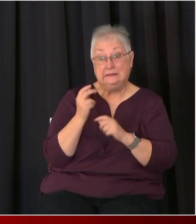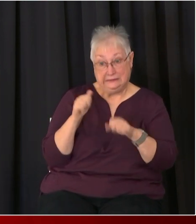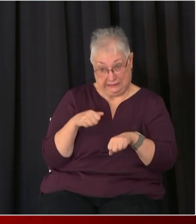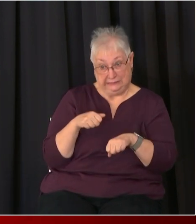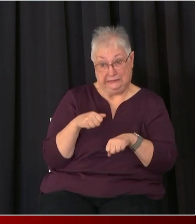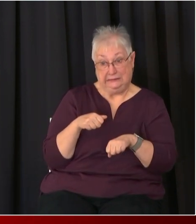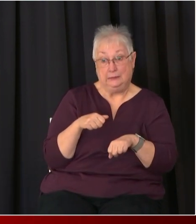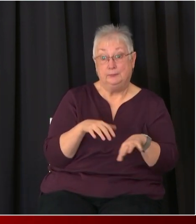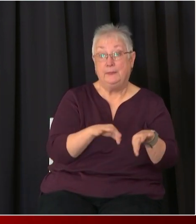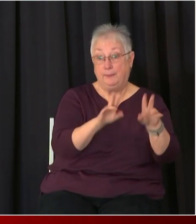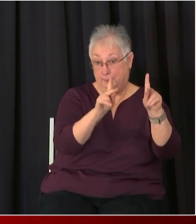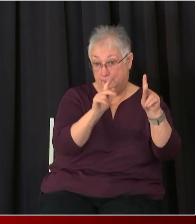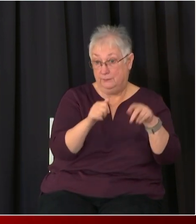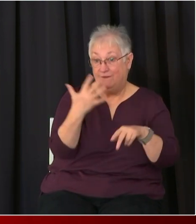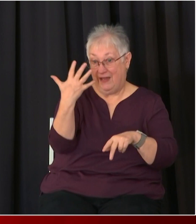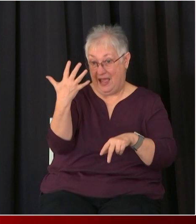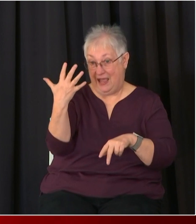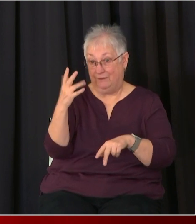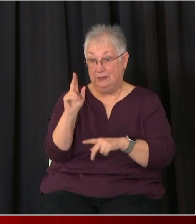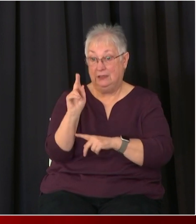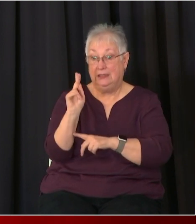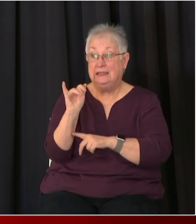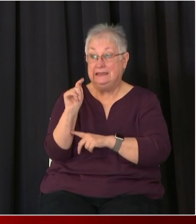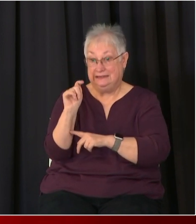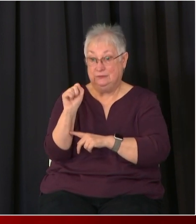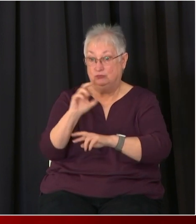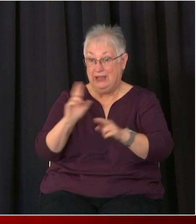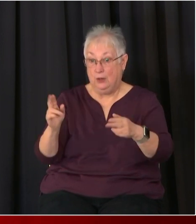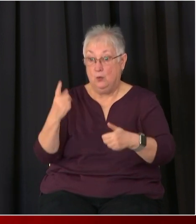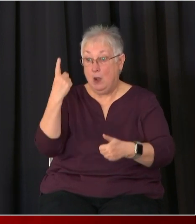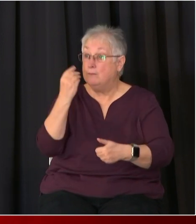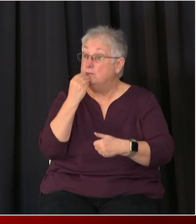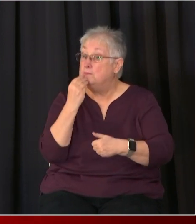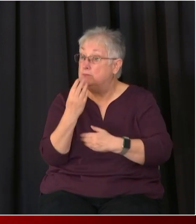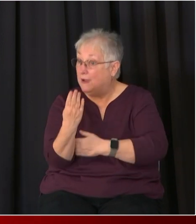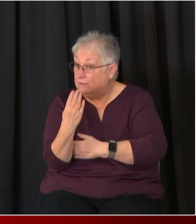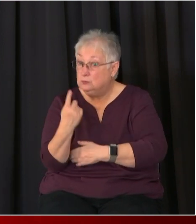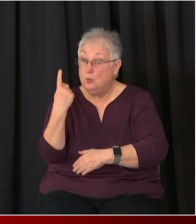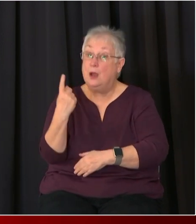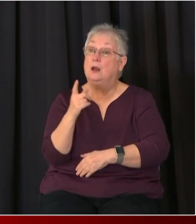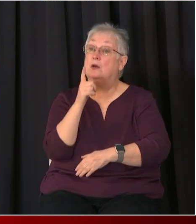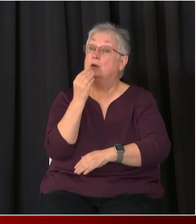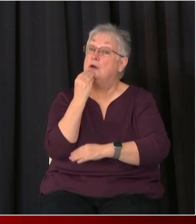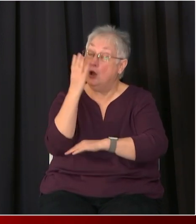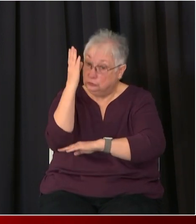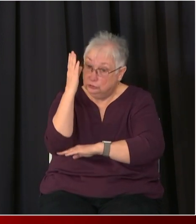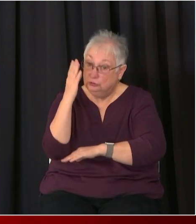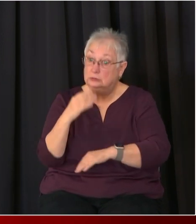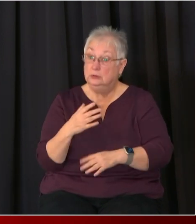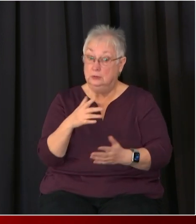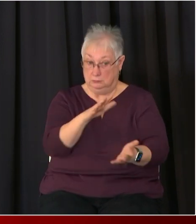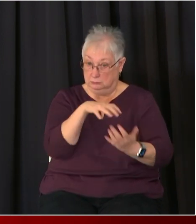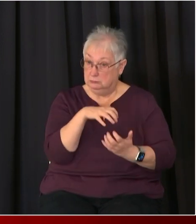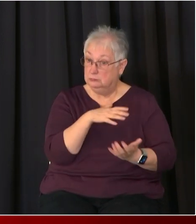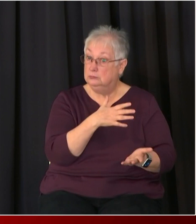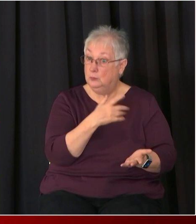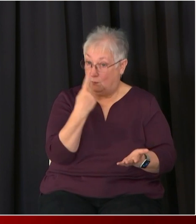time. Each kit has 1 breakfast and 1 lunch, and the 20 sites will be posted on